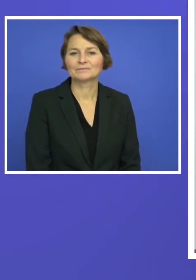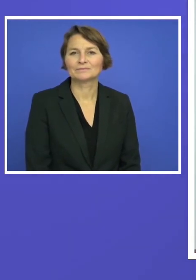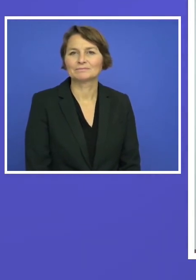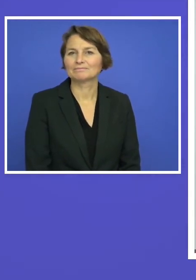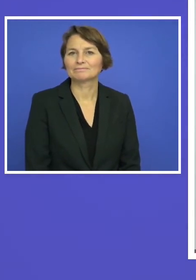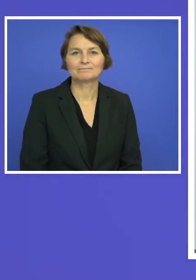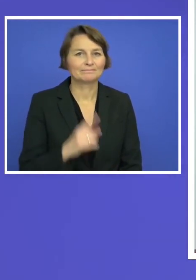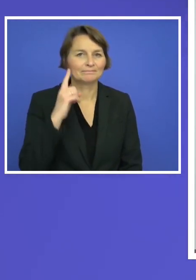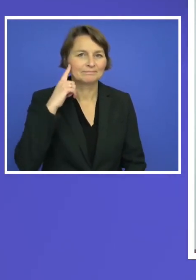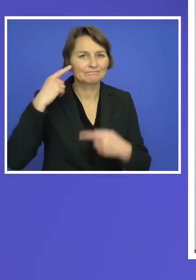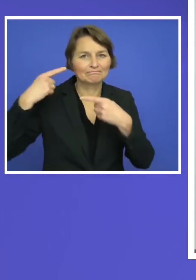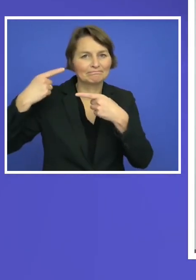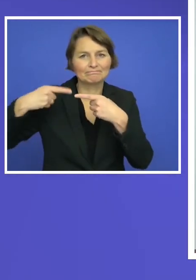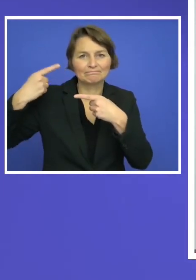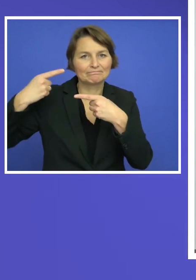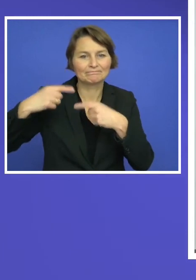I'm